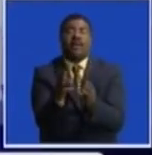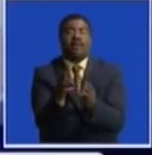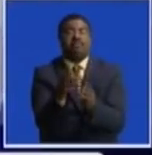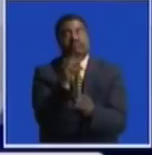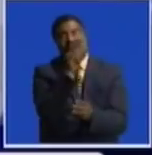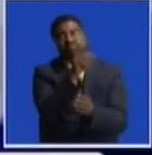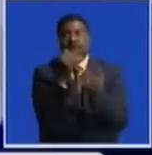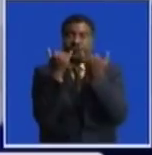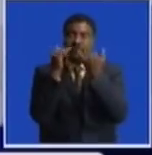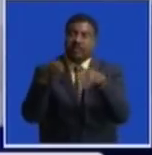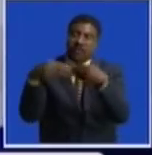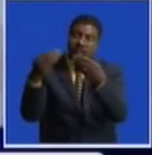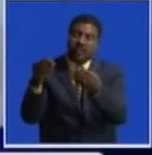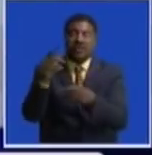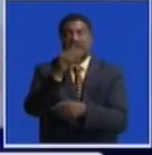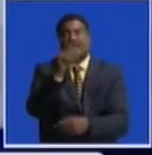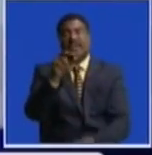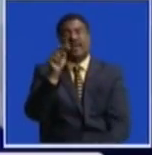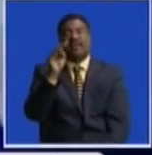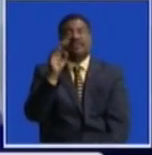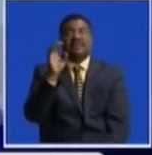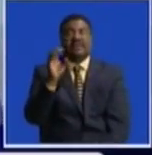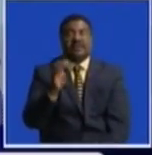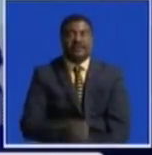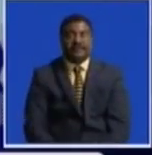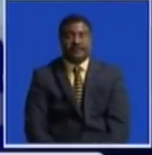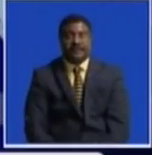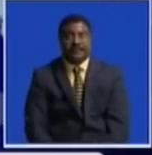ZNBC News in Lusaka by Ms. Mukelabai.